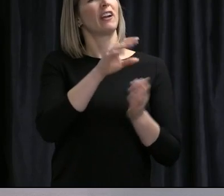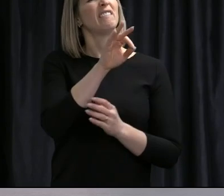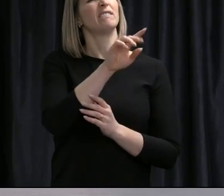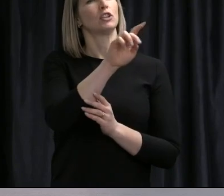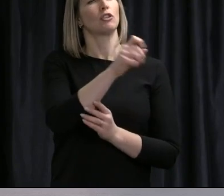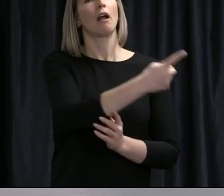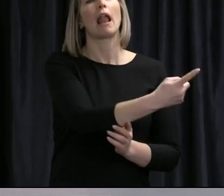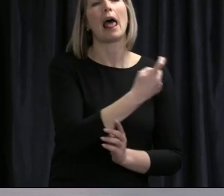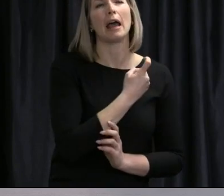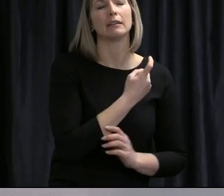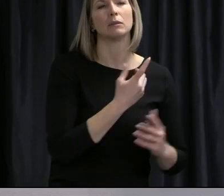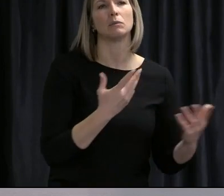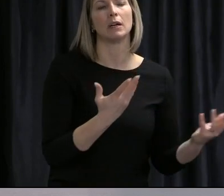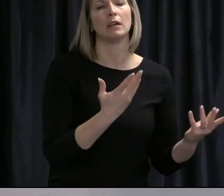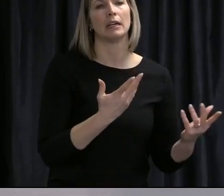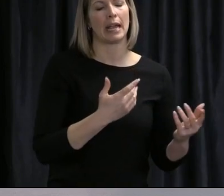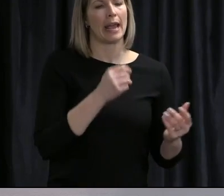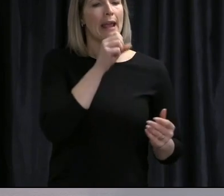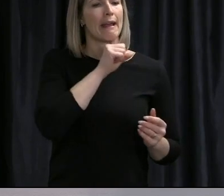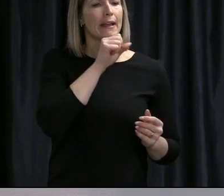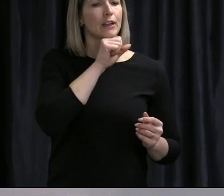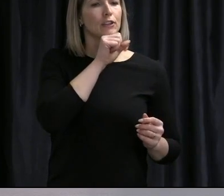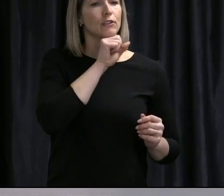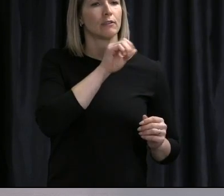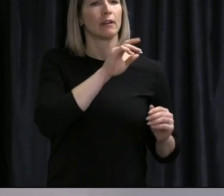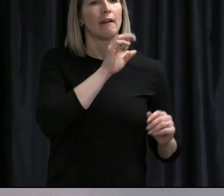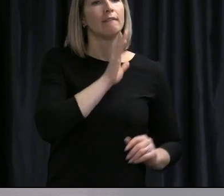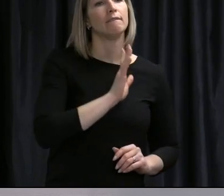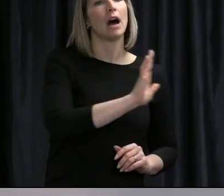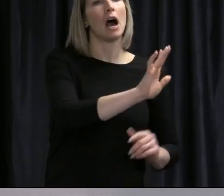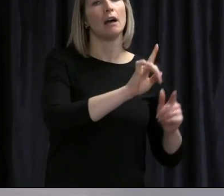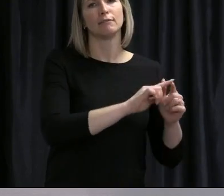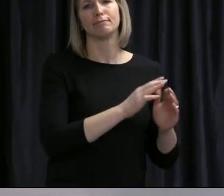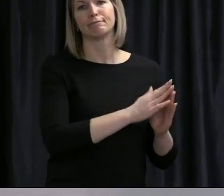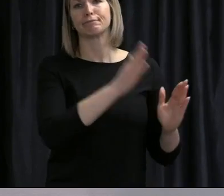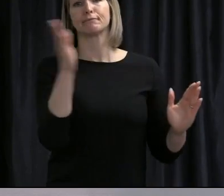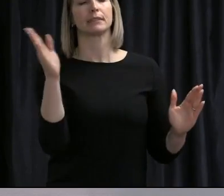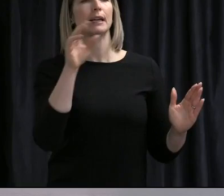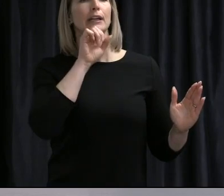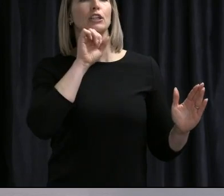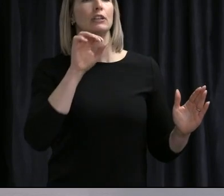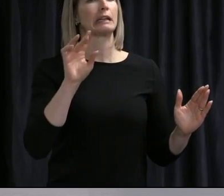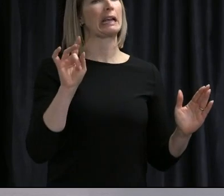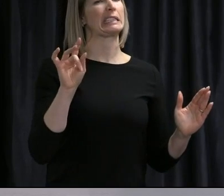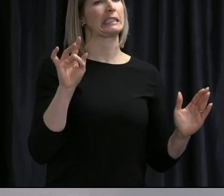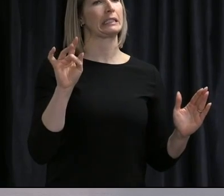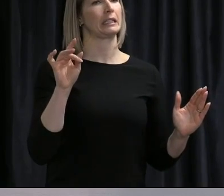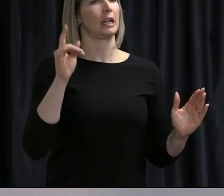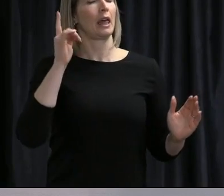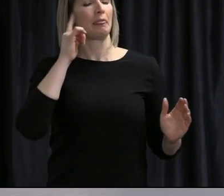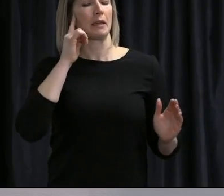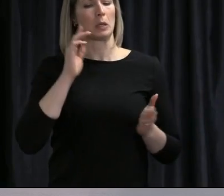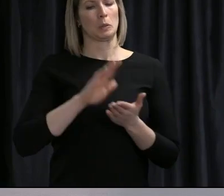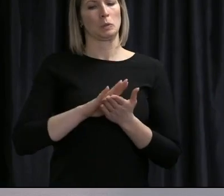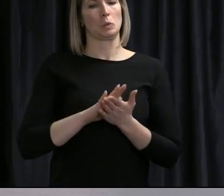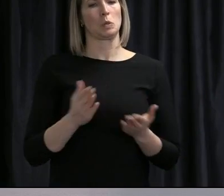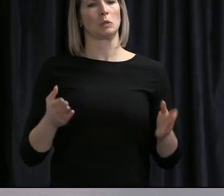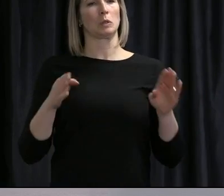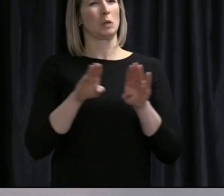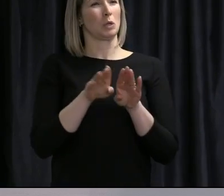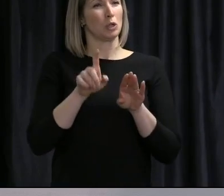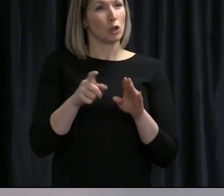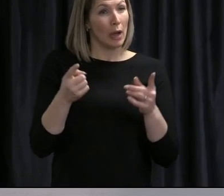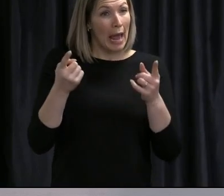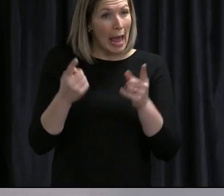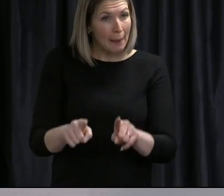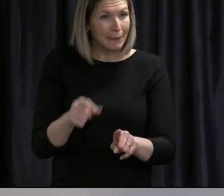be at school. We have grandparents. You mentioned this yesterday as one of the reasons that you thought shutting down schools maybe shouldn't happen immediately. Are we